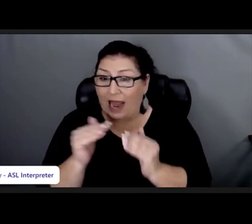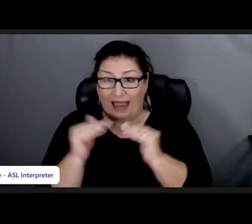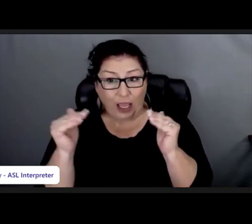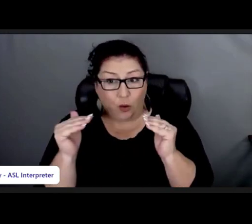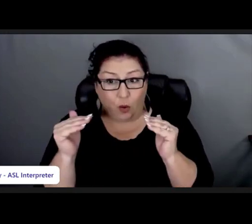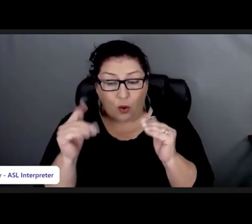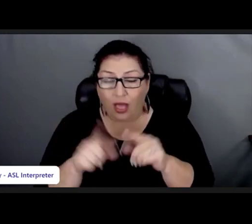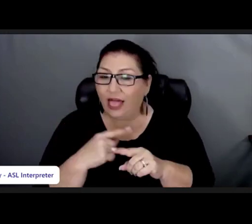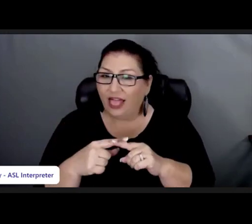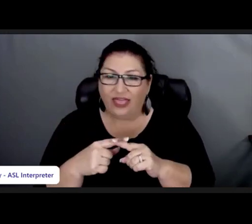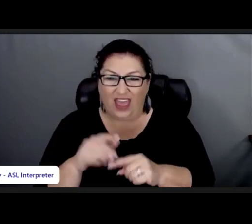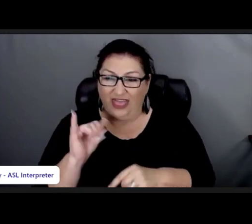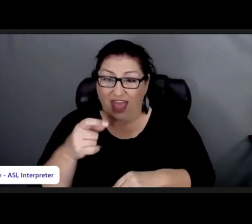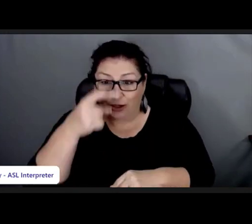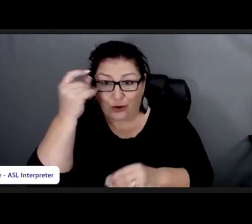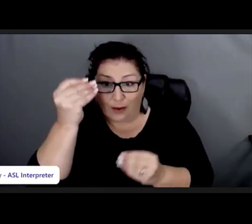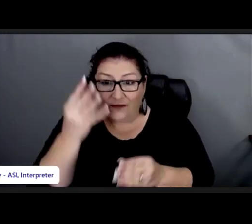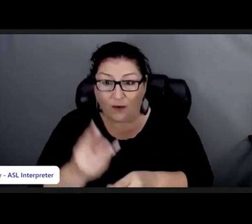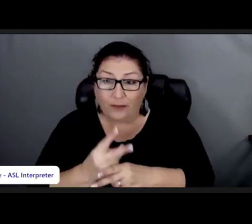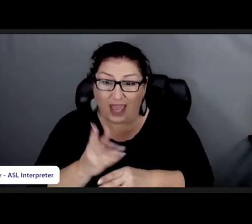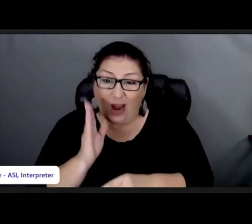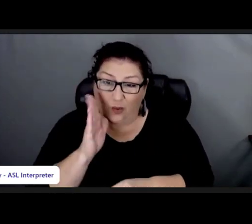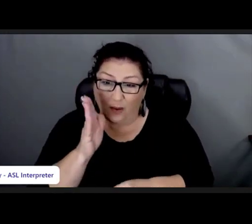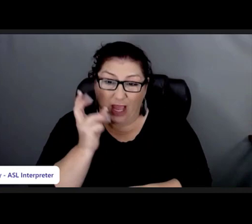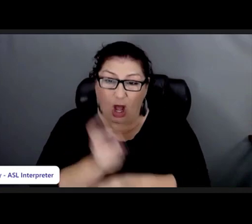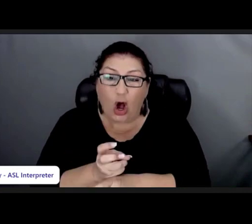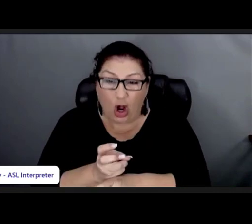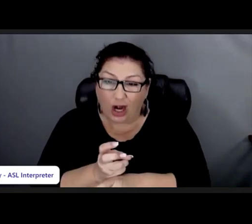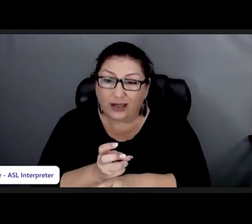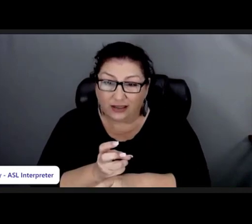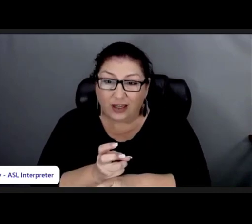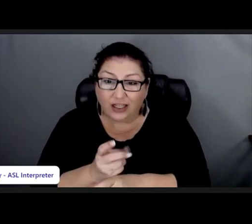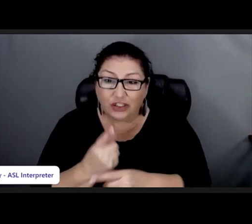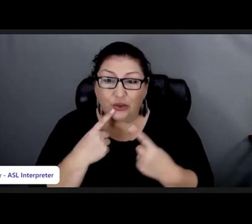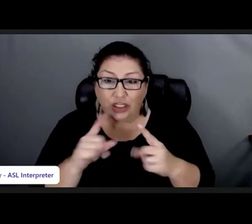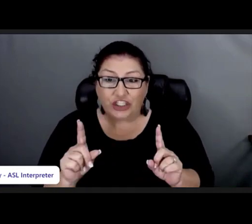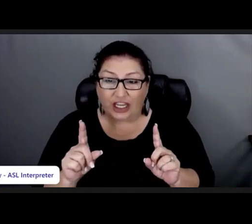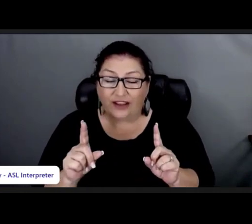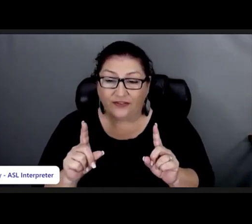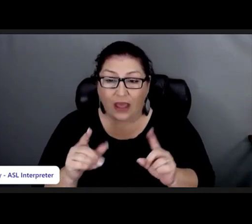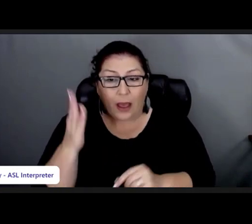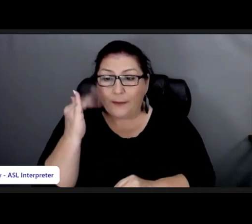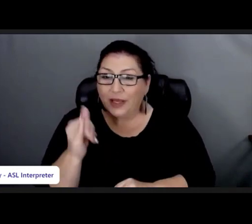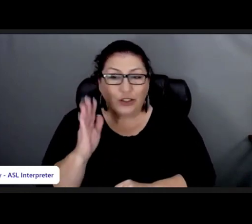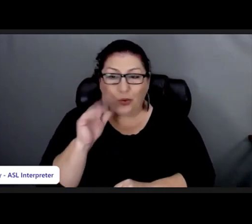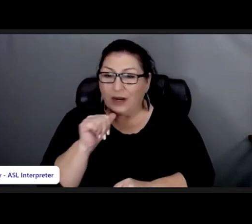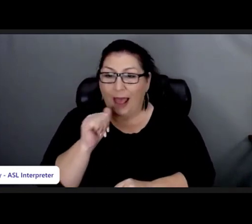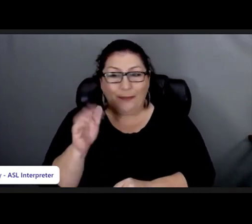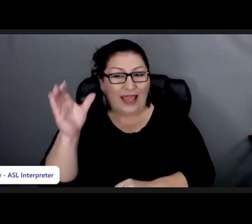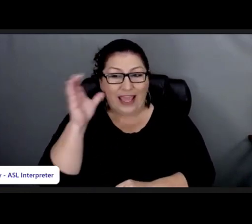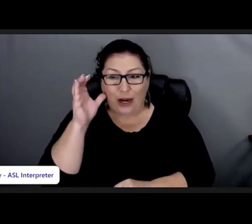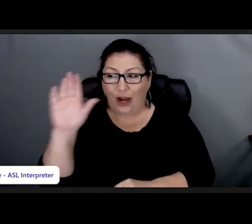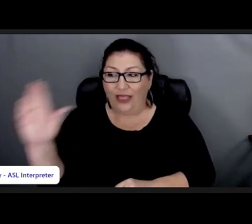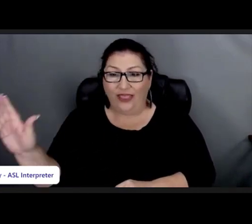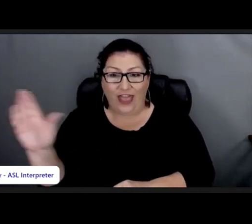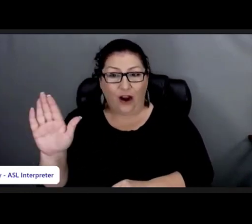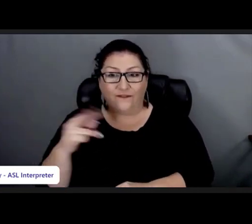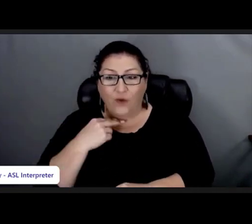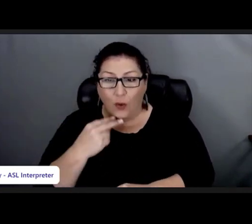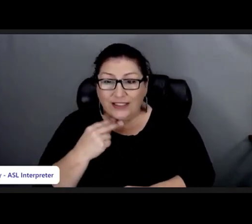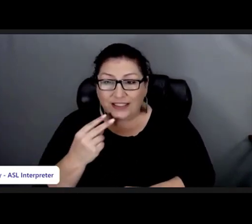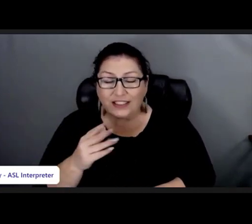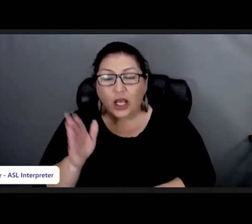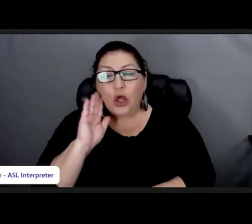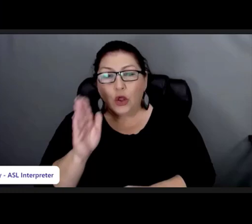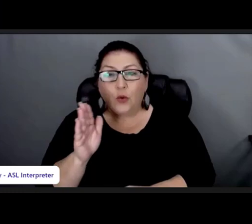then that trauma-informed care will be very hard to achieve, because you're not going to be hearing the voices. You're going to be